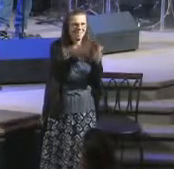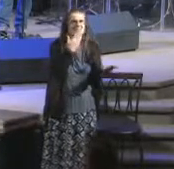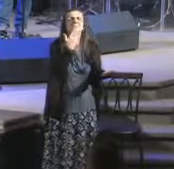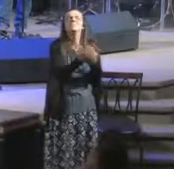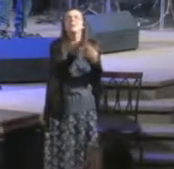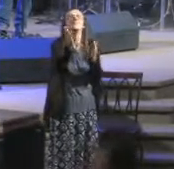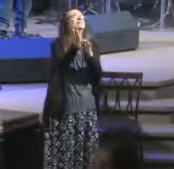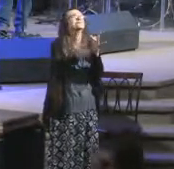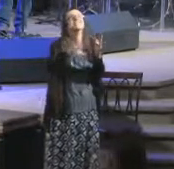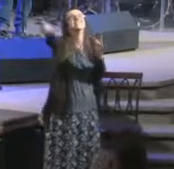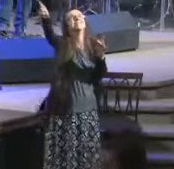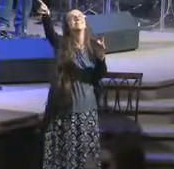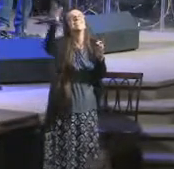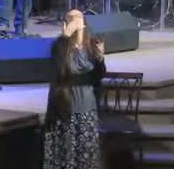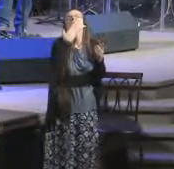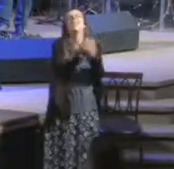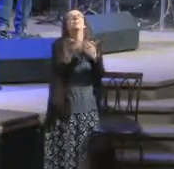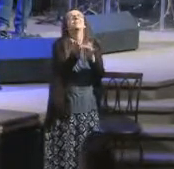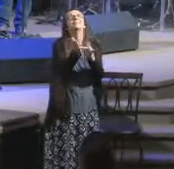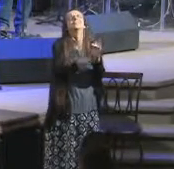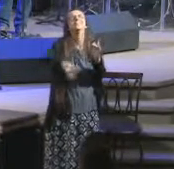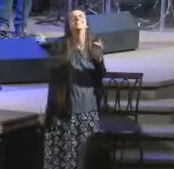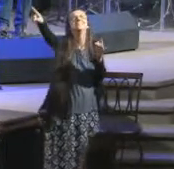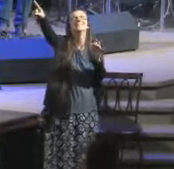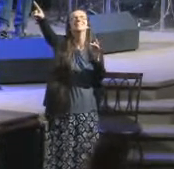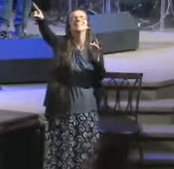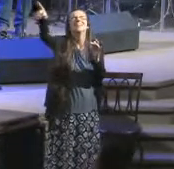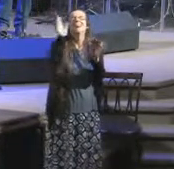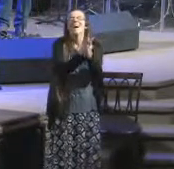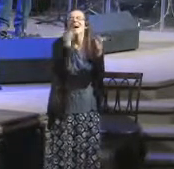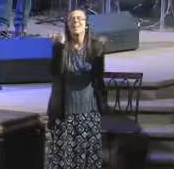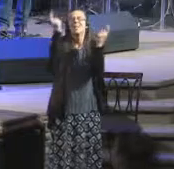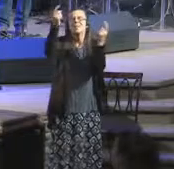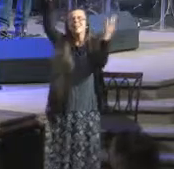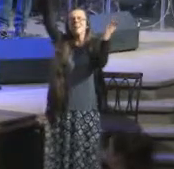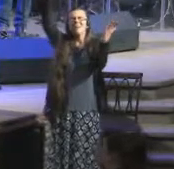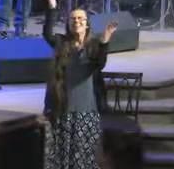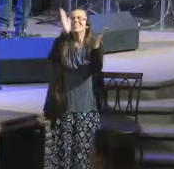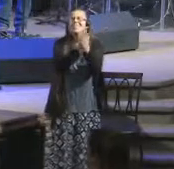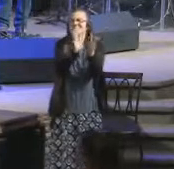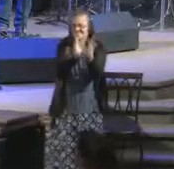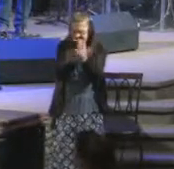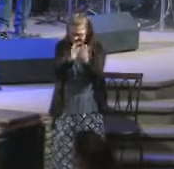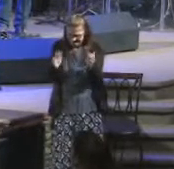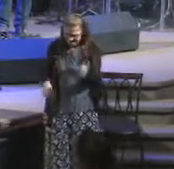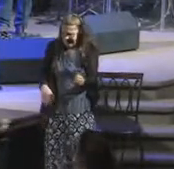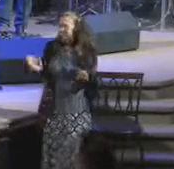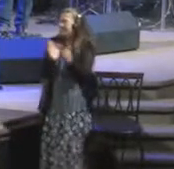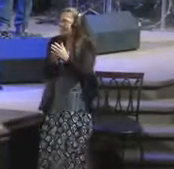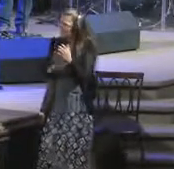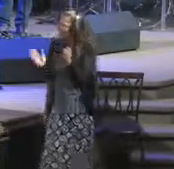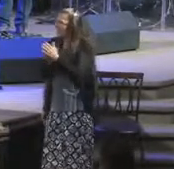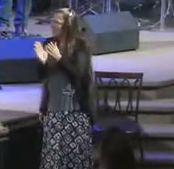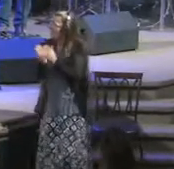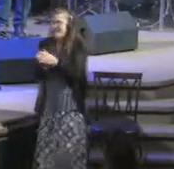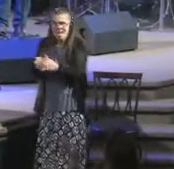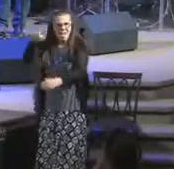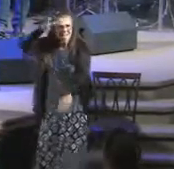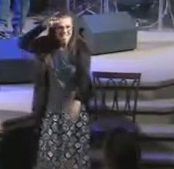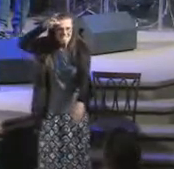Thank you, Jesus. Thank you, Jesus. Oh, hallelujah. The devil